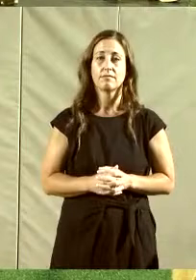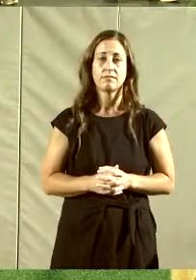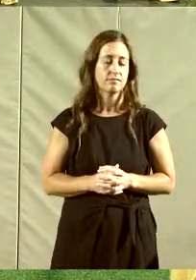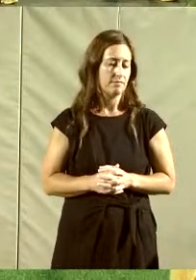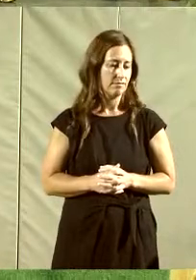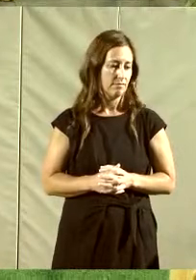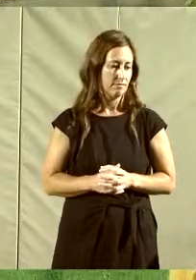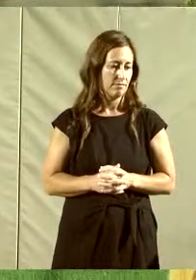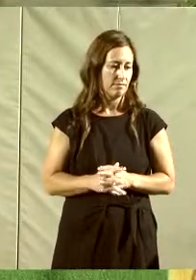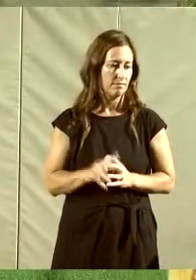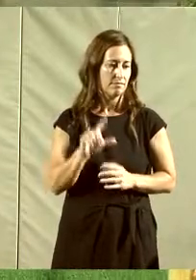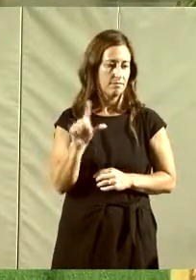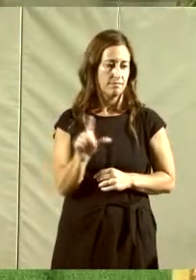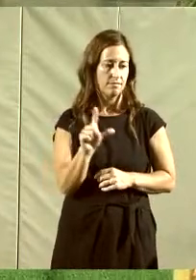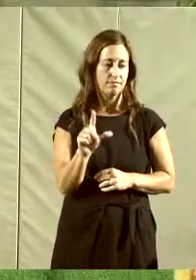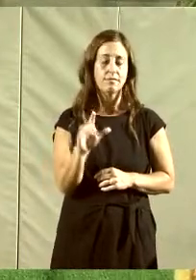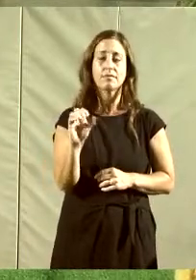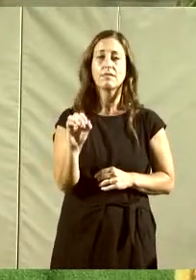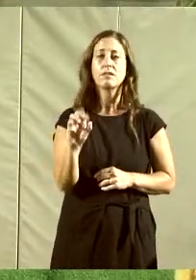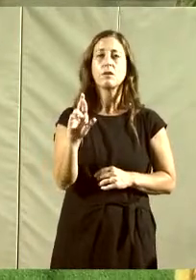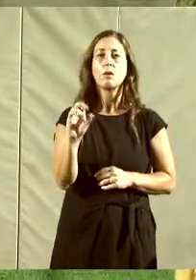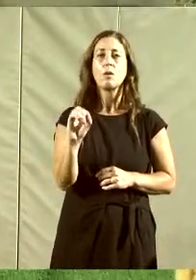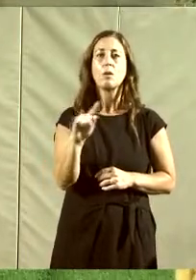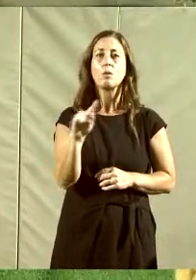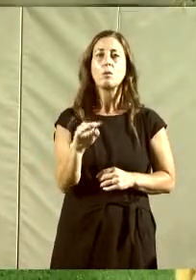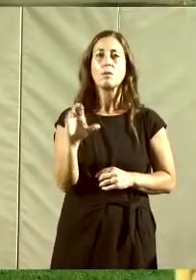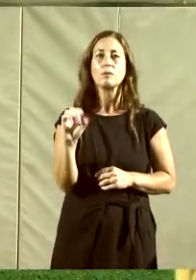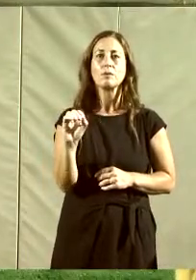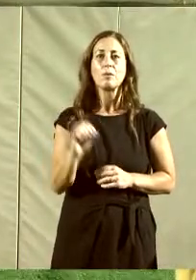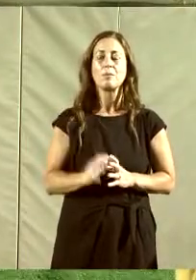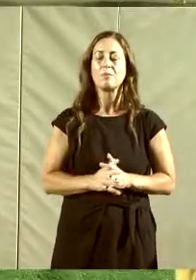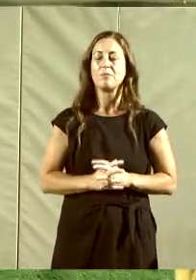Lily Elizabeth Orozco.